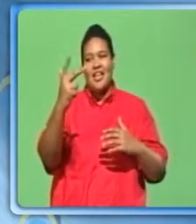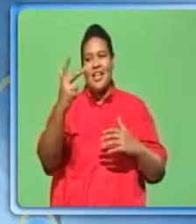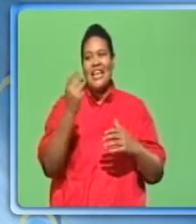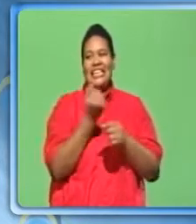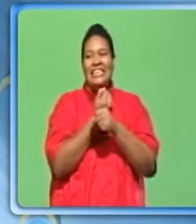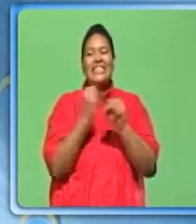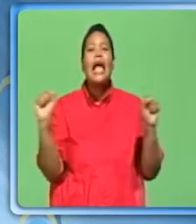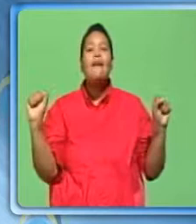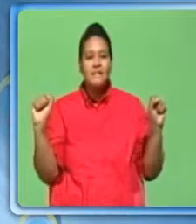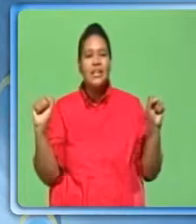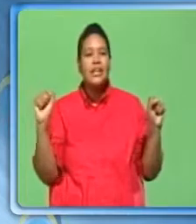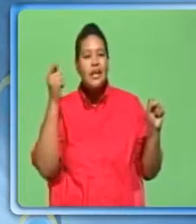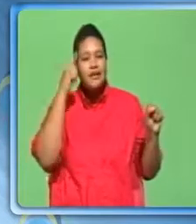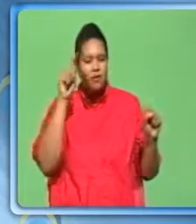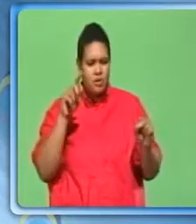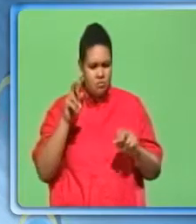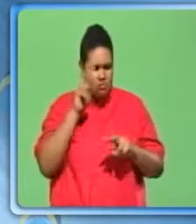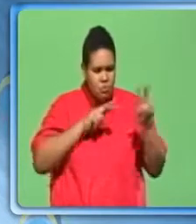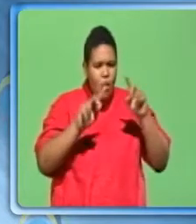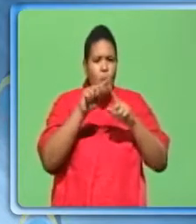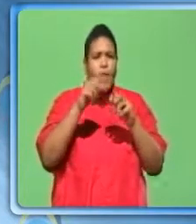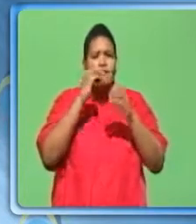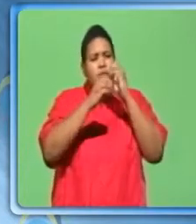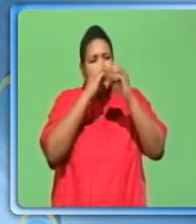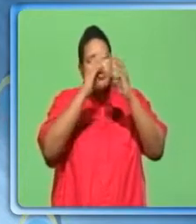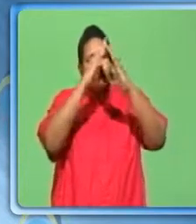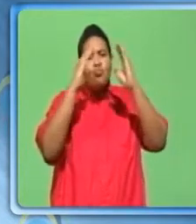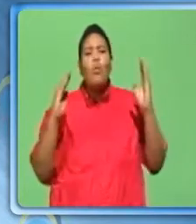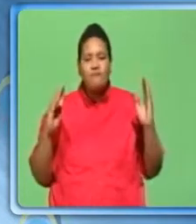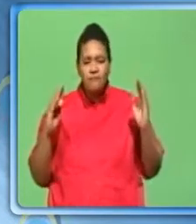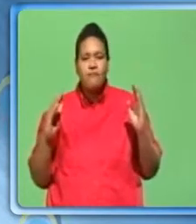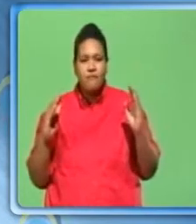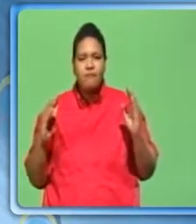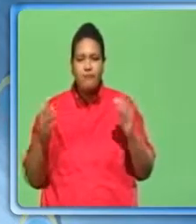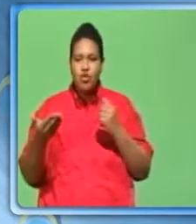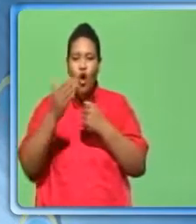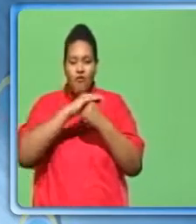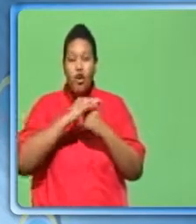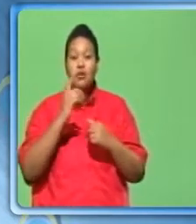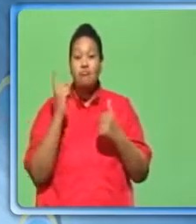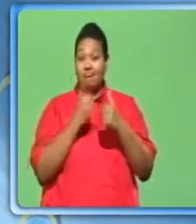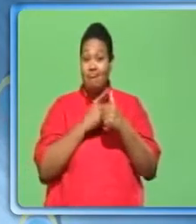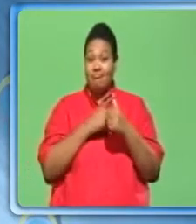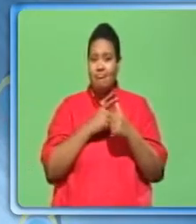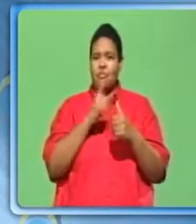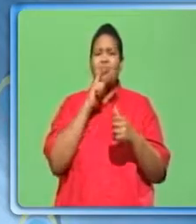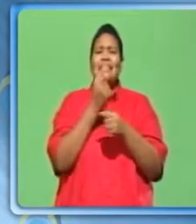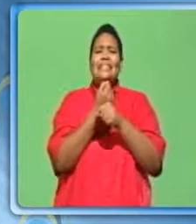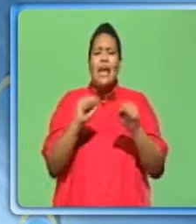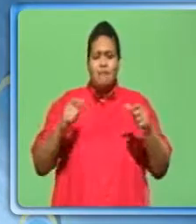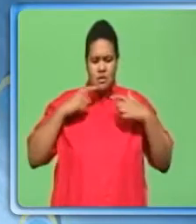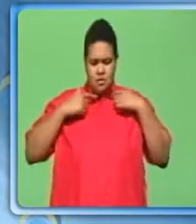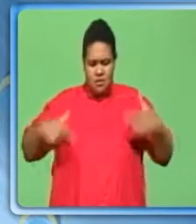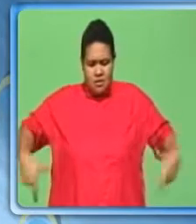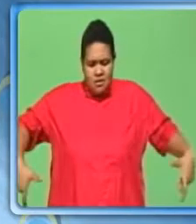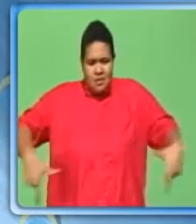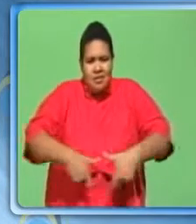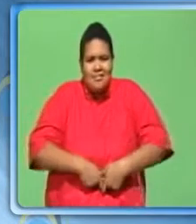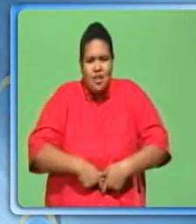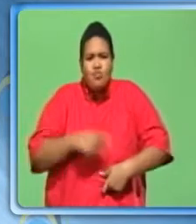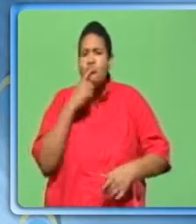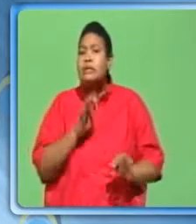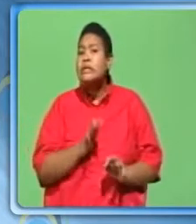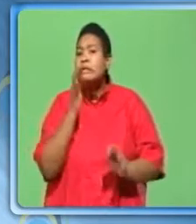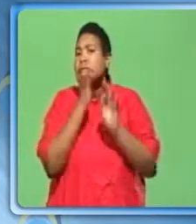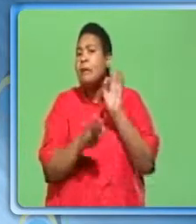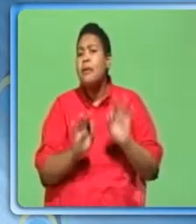Safety precautions to be observed when installing roof coverings. 1. Safety harness. A simple and yet